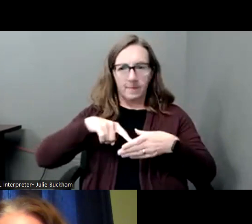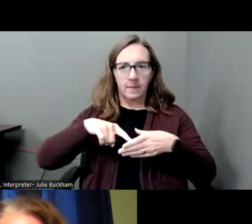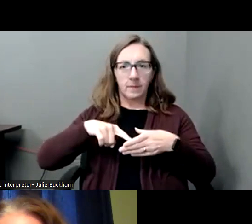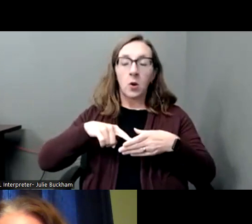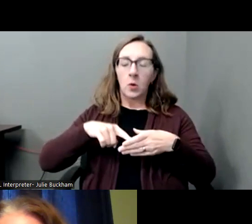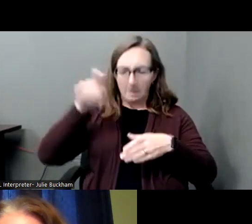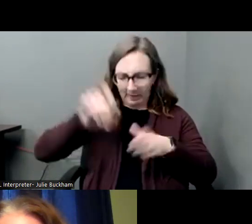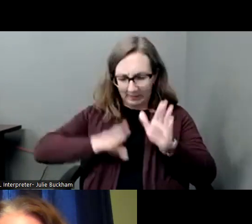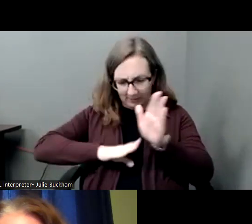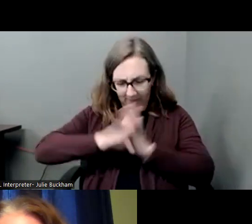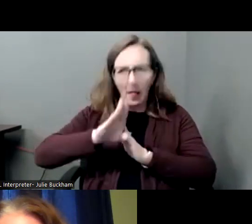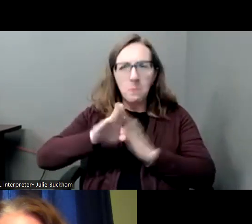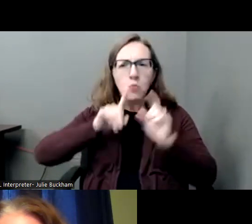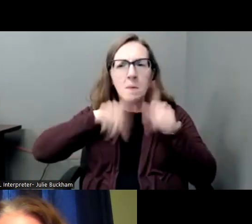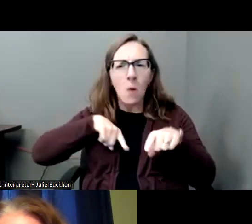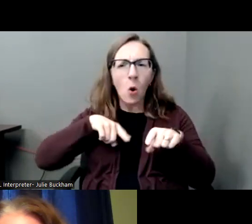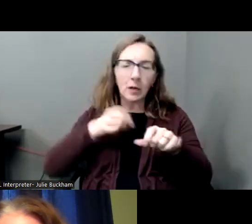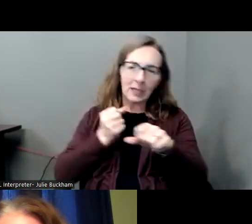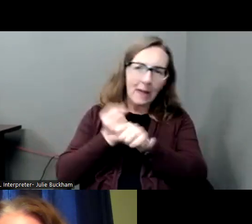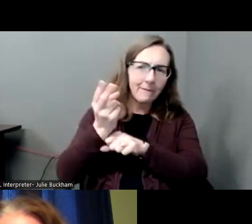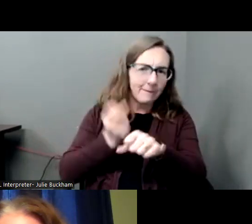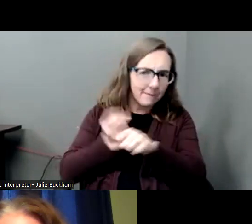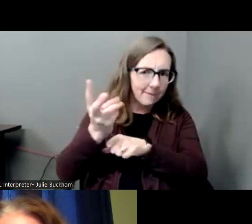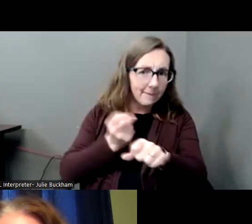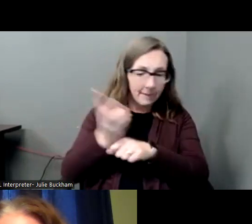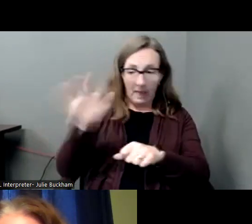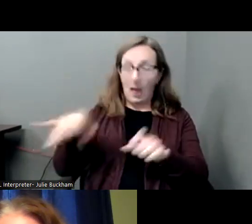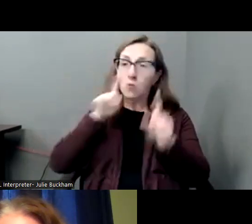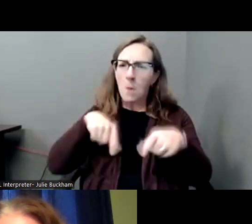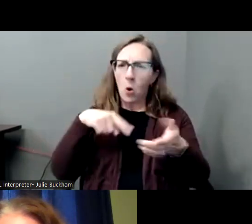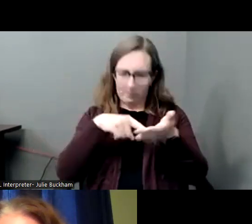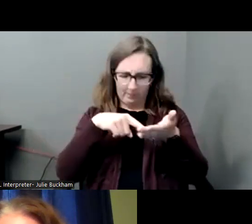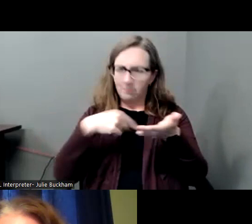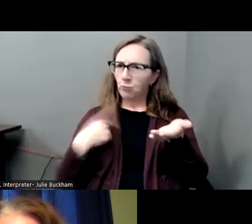report. And within that biennial report, we identify